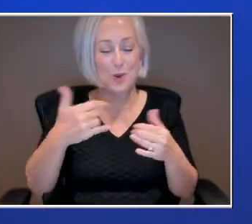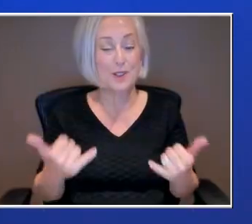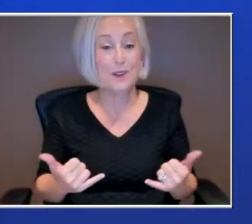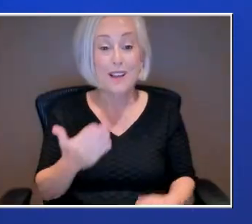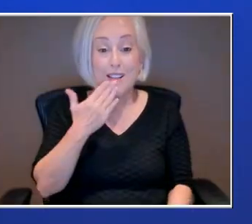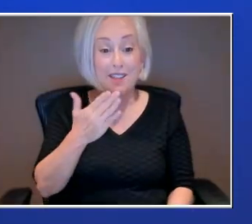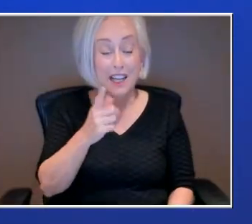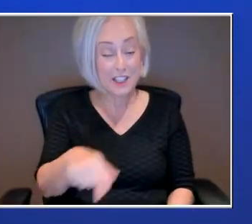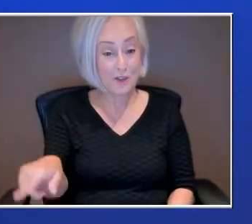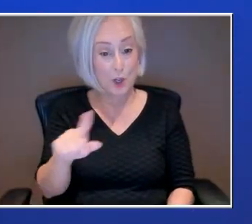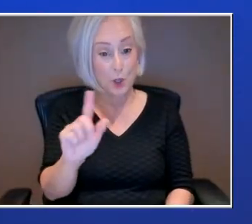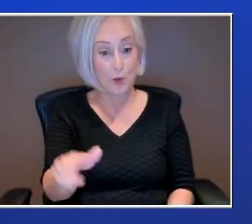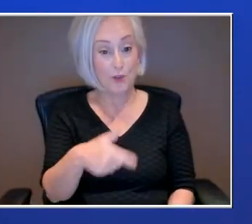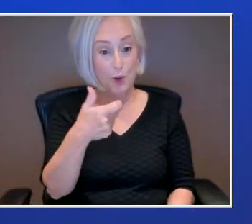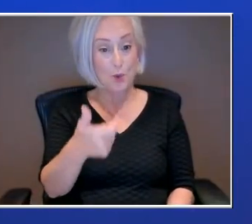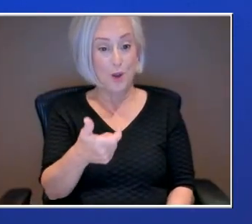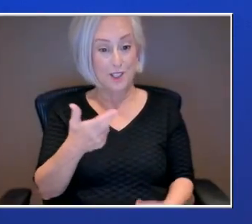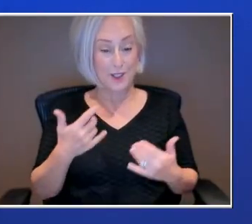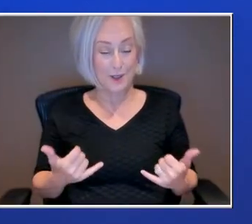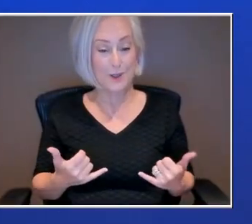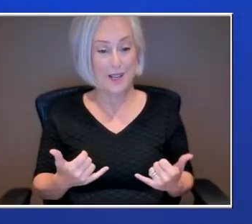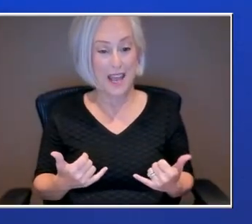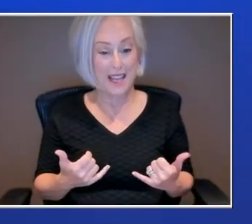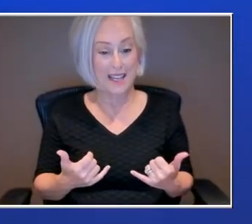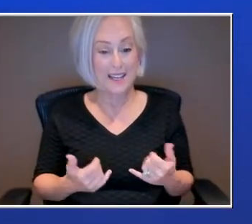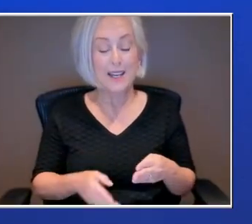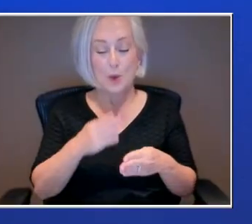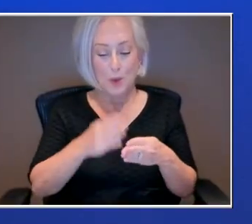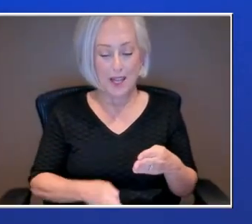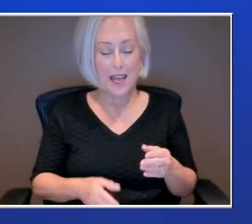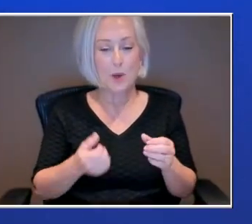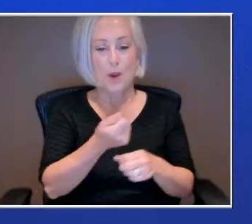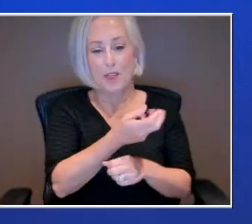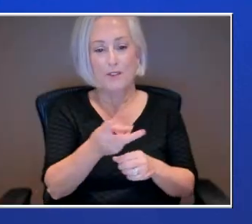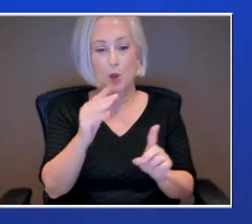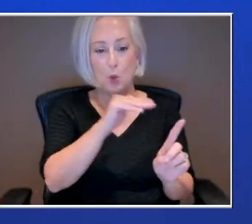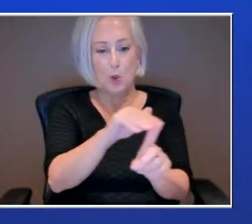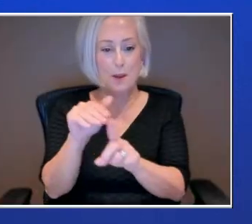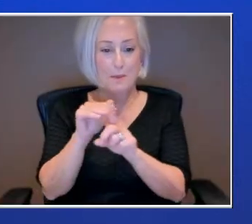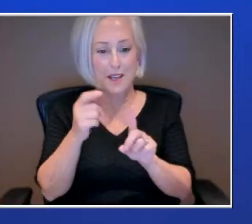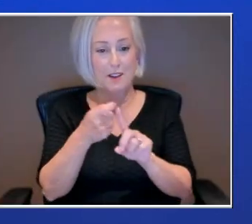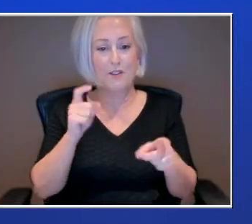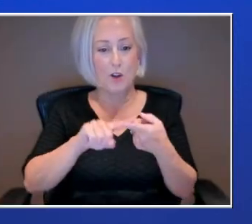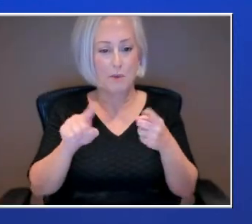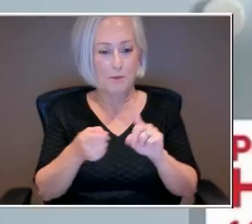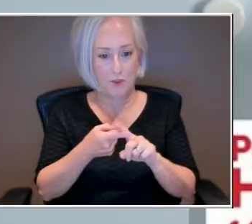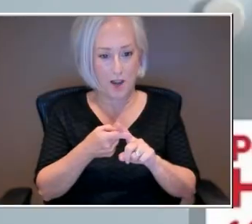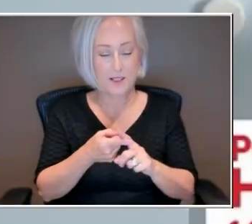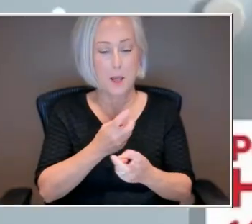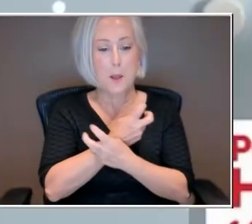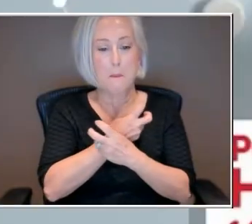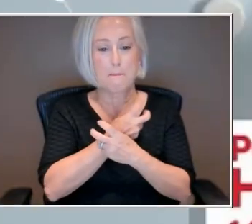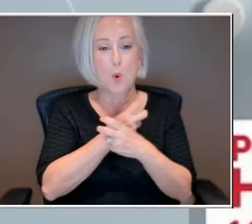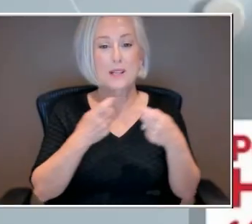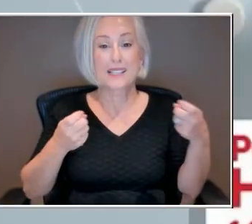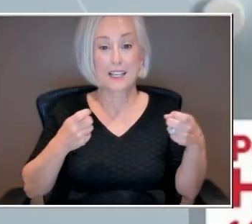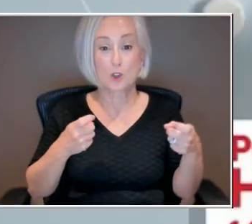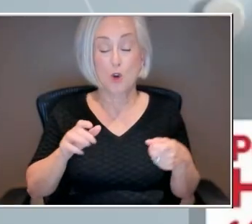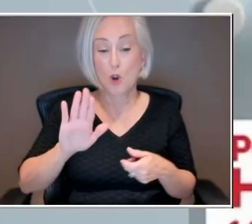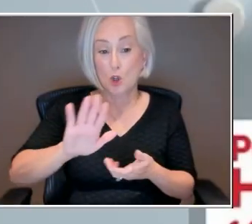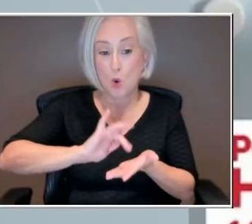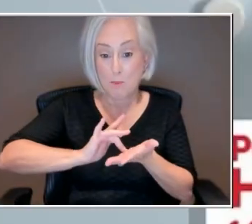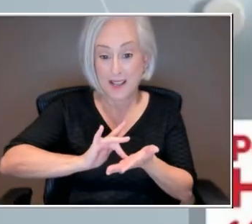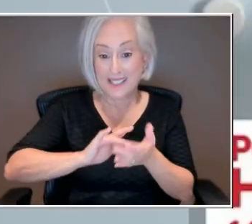our viewers for joining us. And we end with a few reminders from our friends over at Poison Control. A reminder that your medicine can look